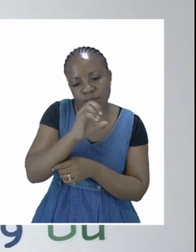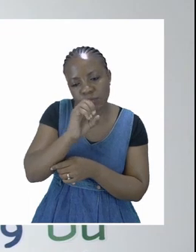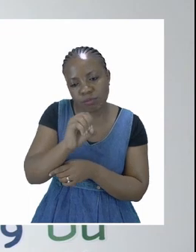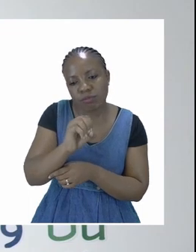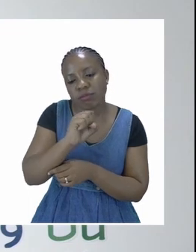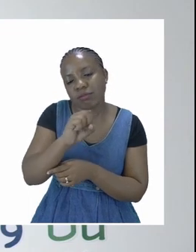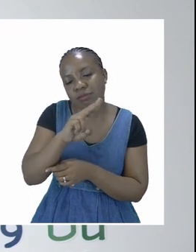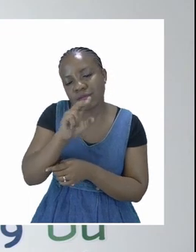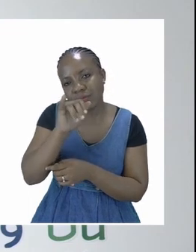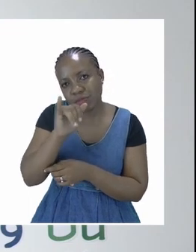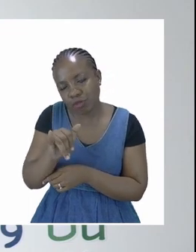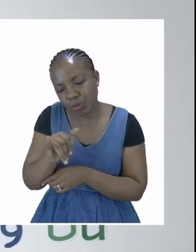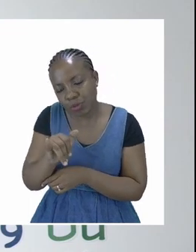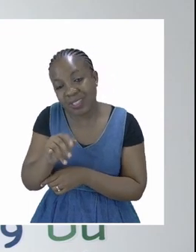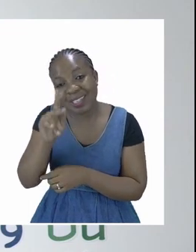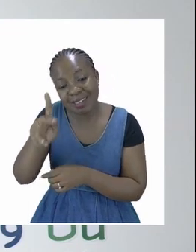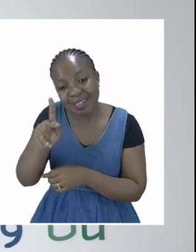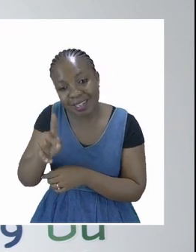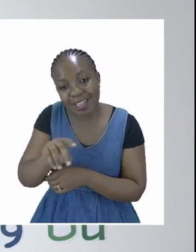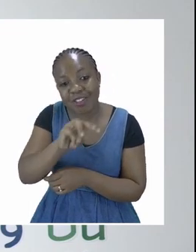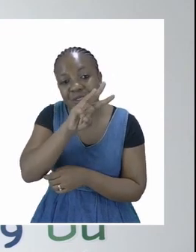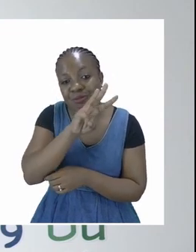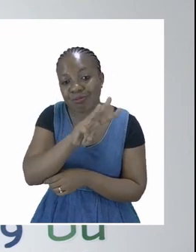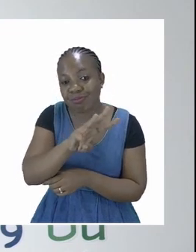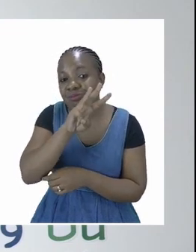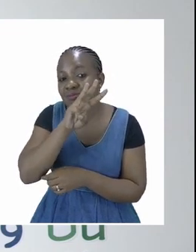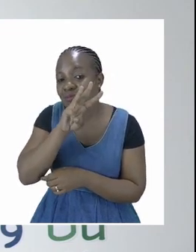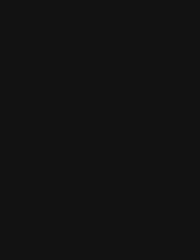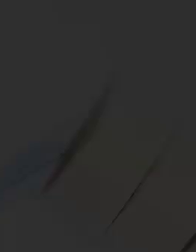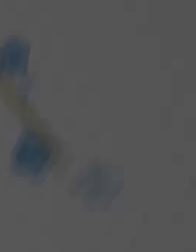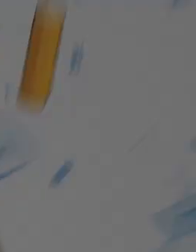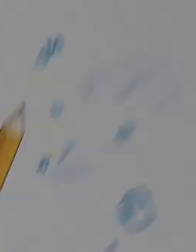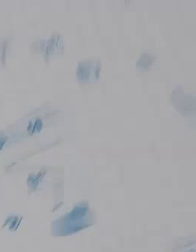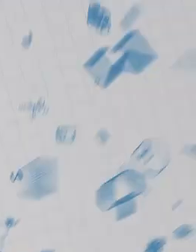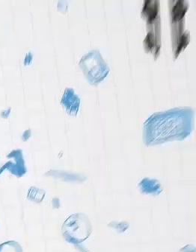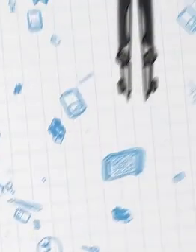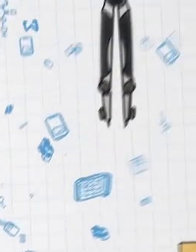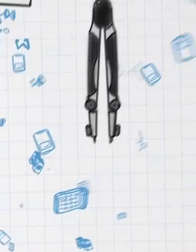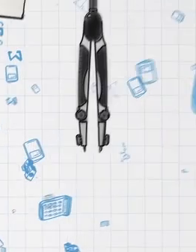our website, Zoshi Online.